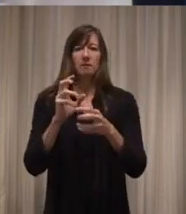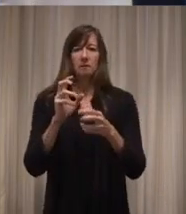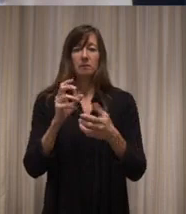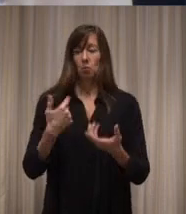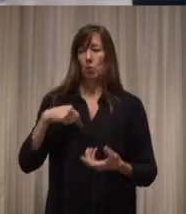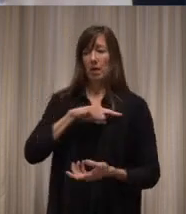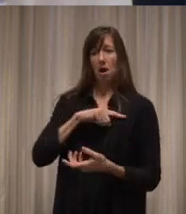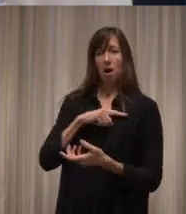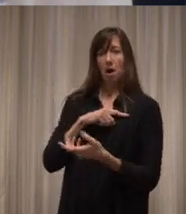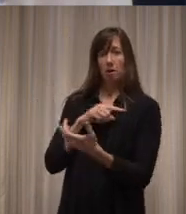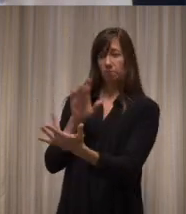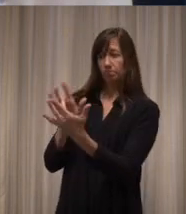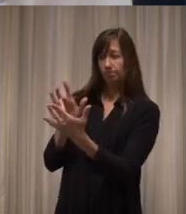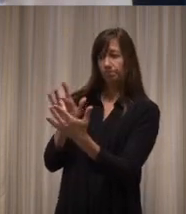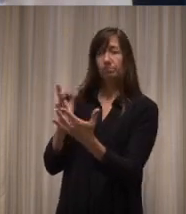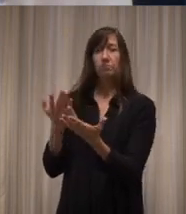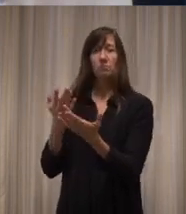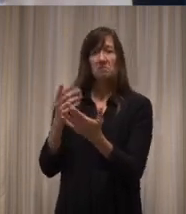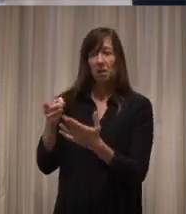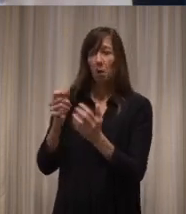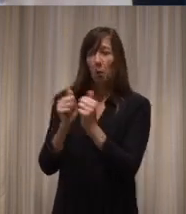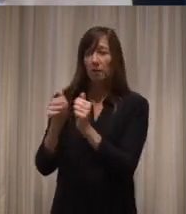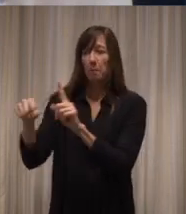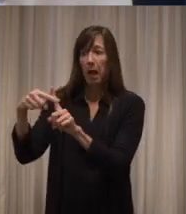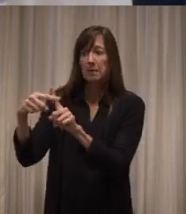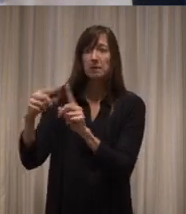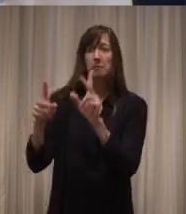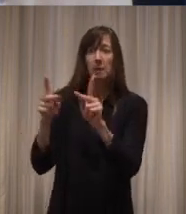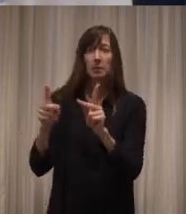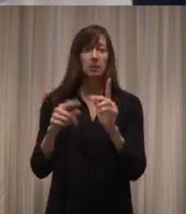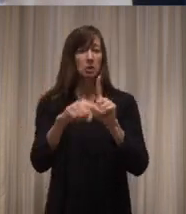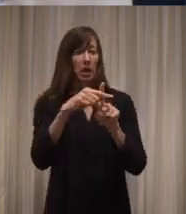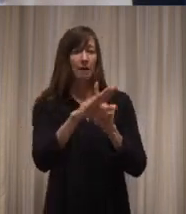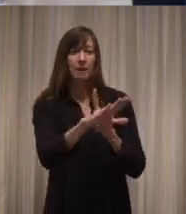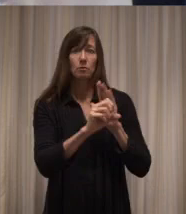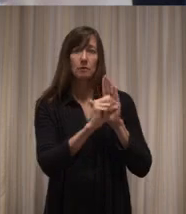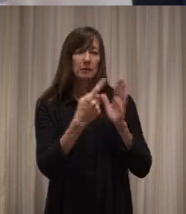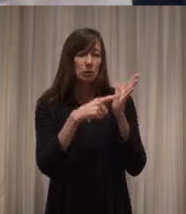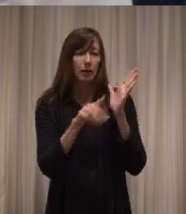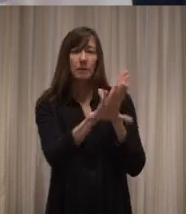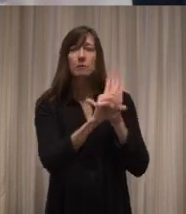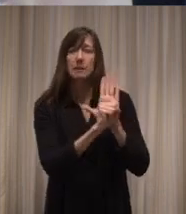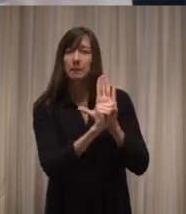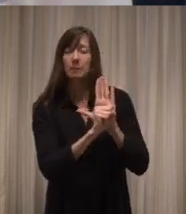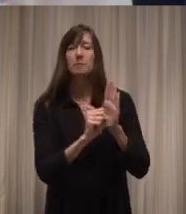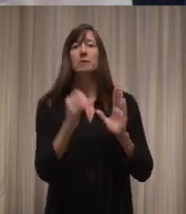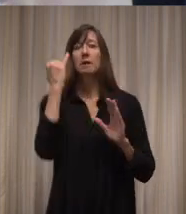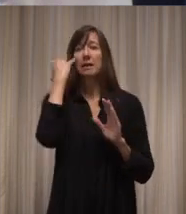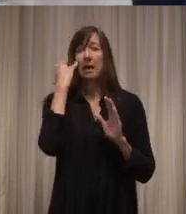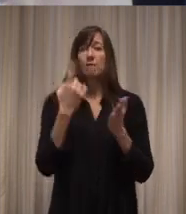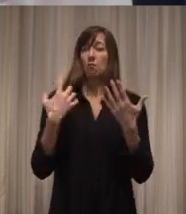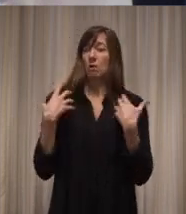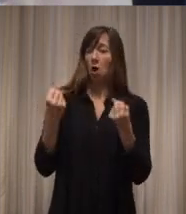that are COVID positive, checking in on them, checking their symptoms. If they are through that 14-day period or recovered, we're marking them as